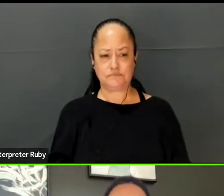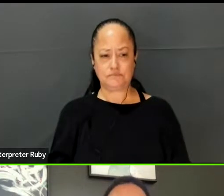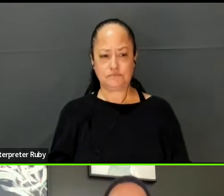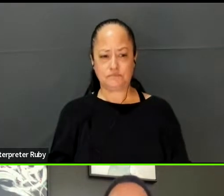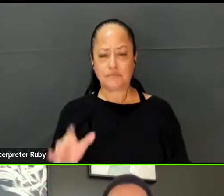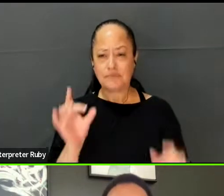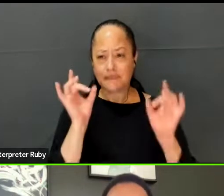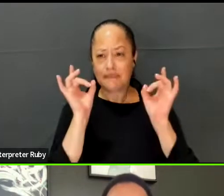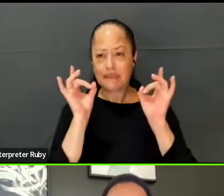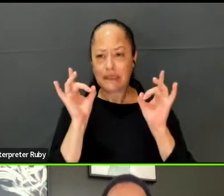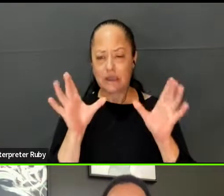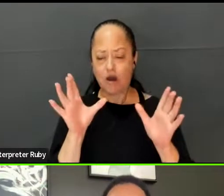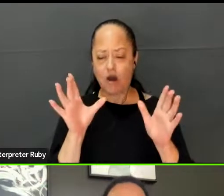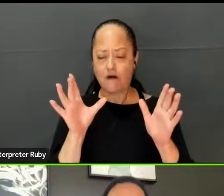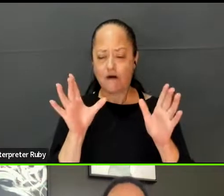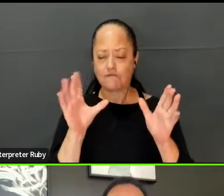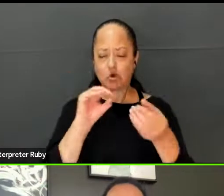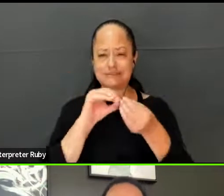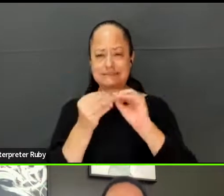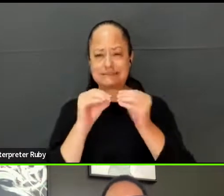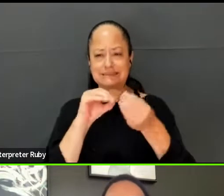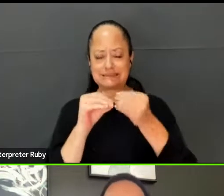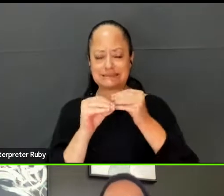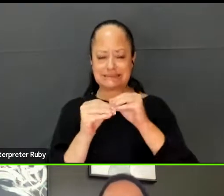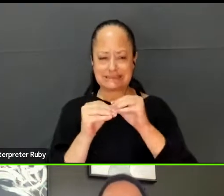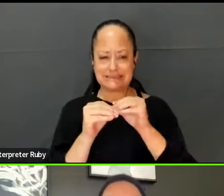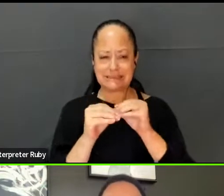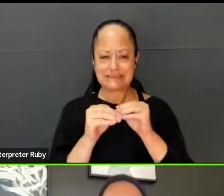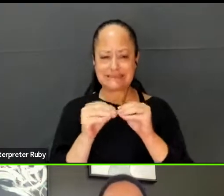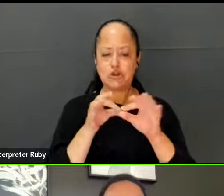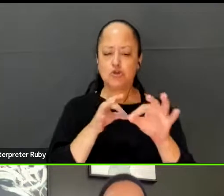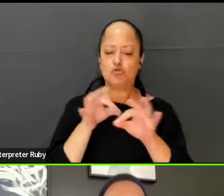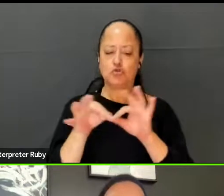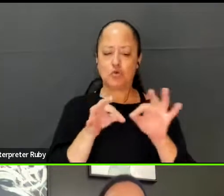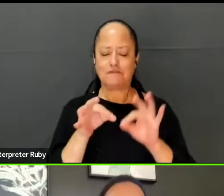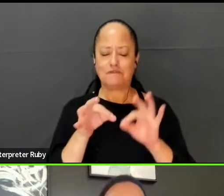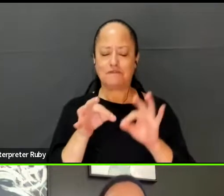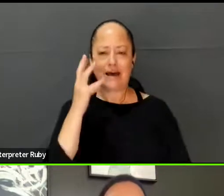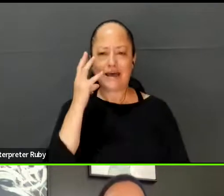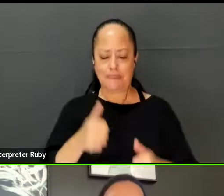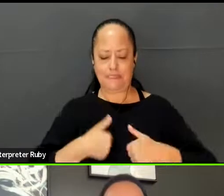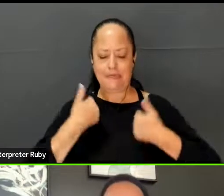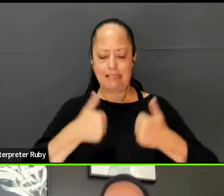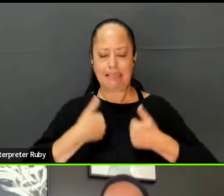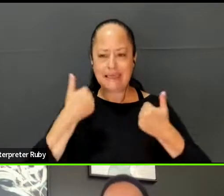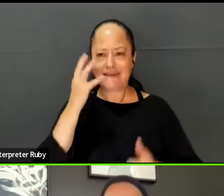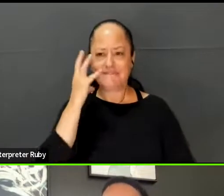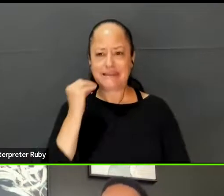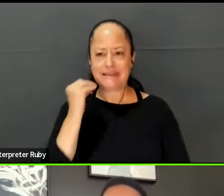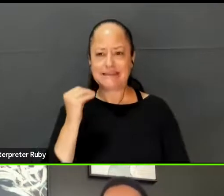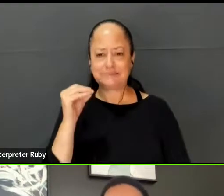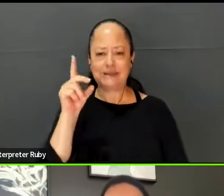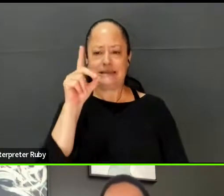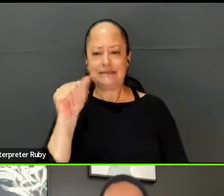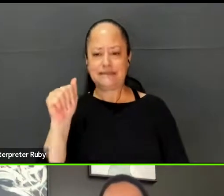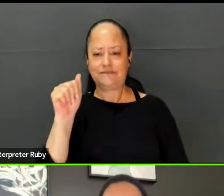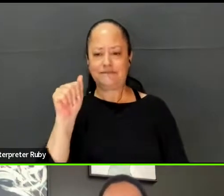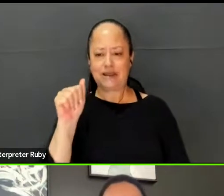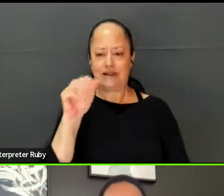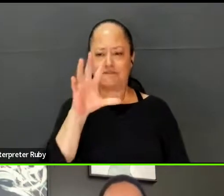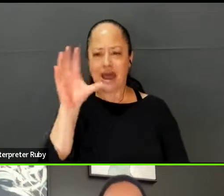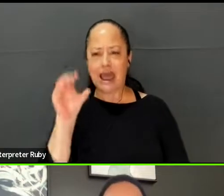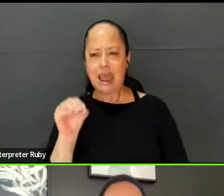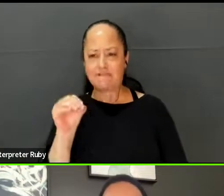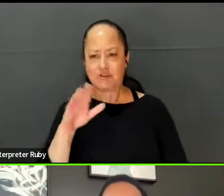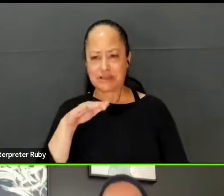awful statistics that tend to define the lived experiences of disabled African children.